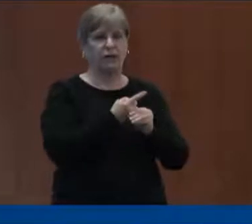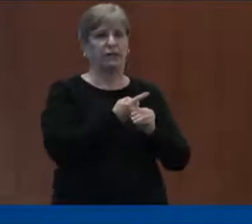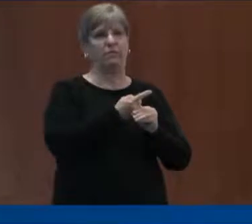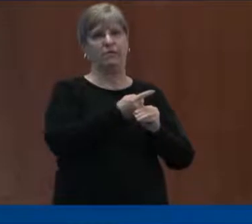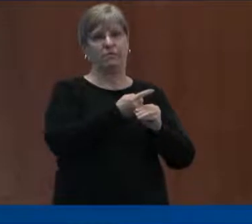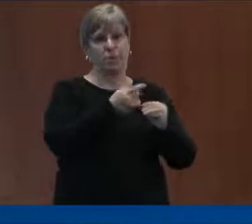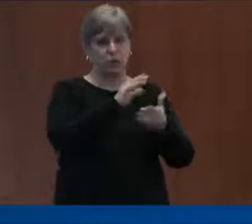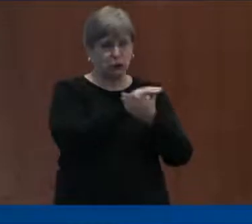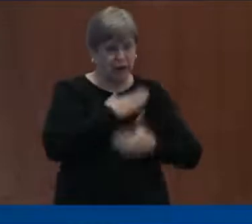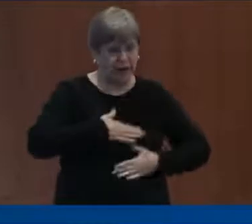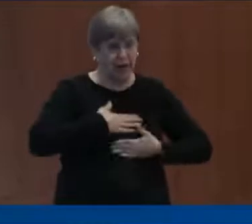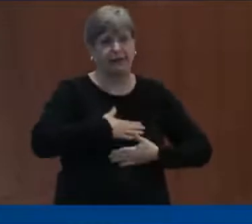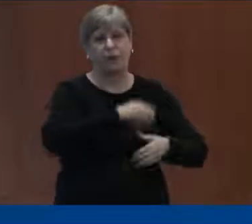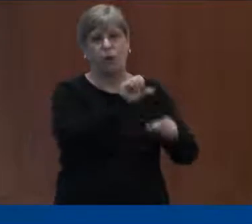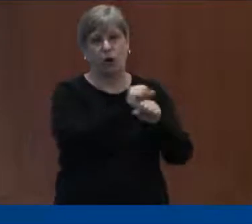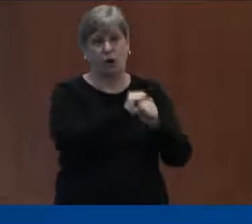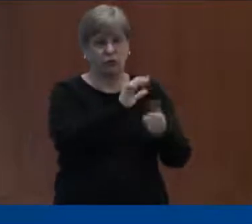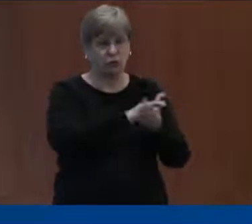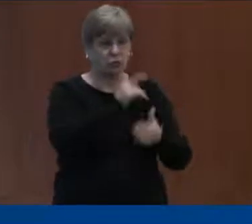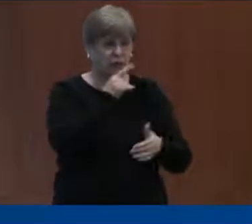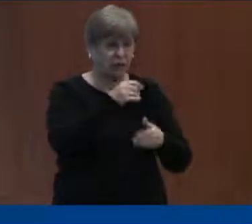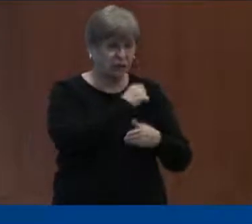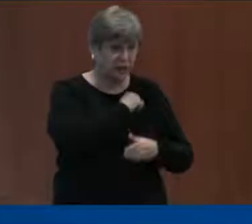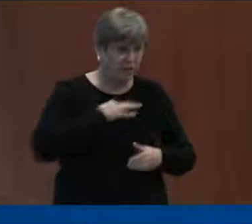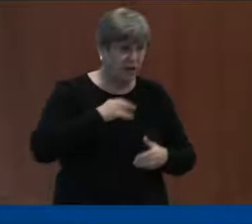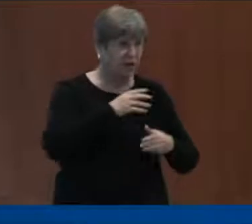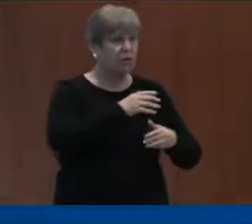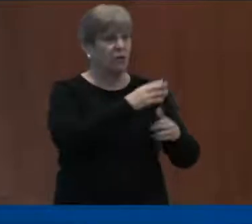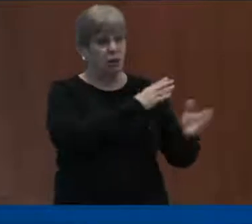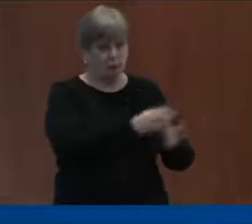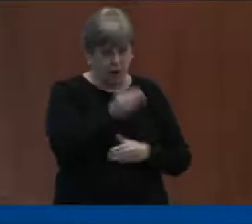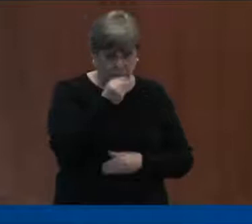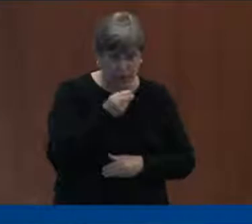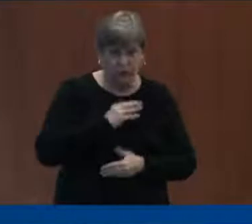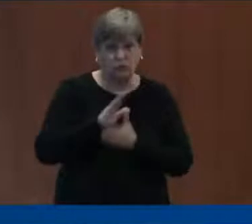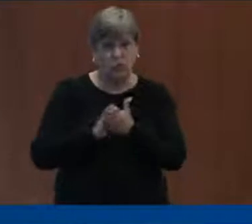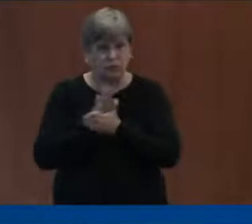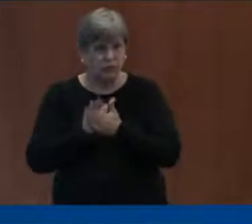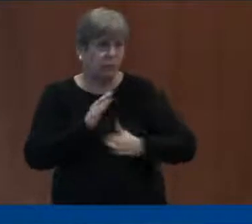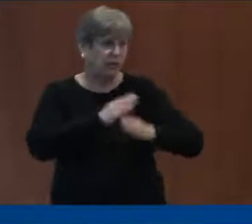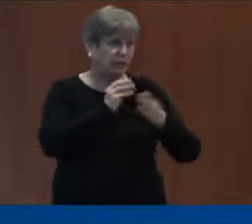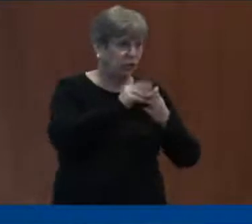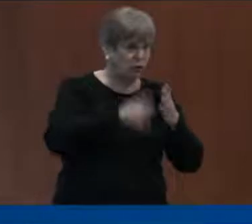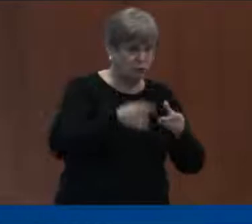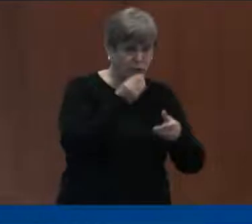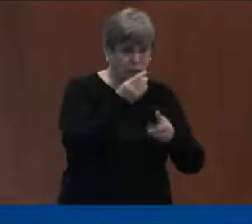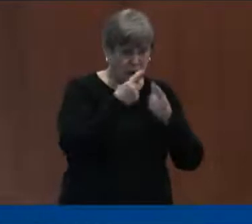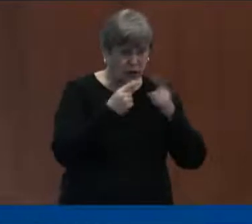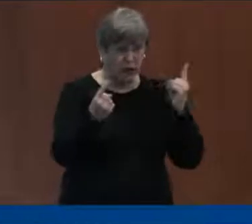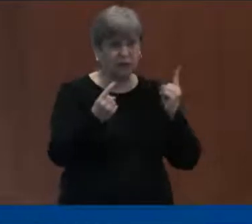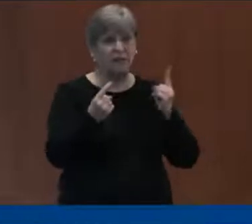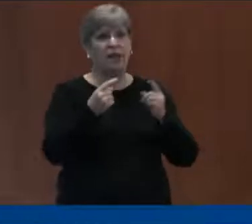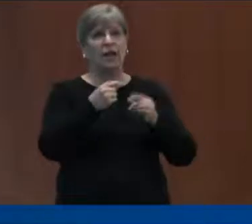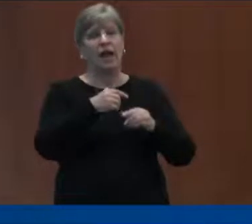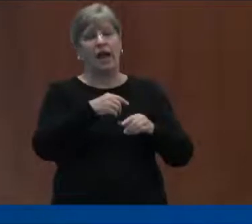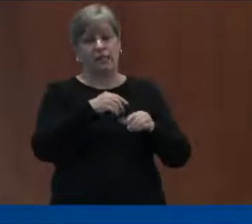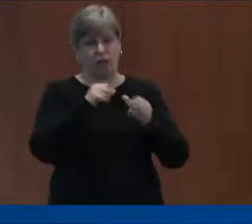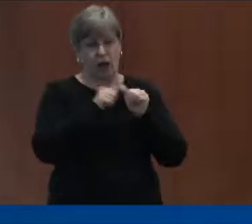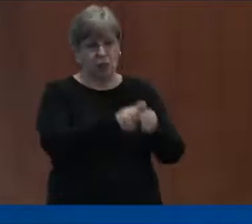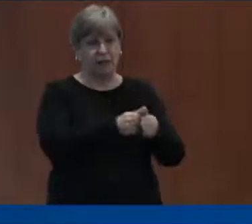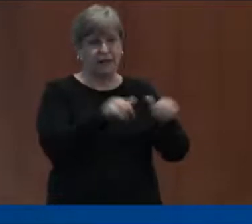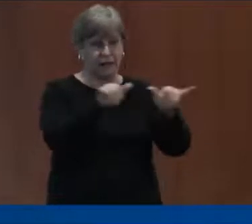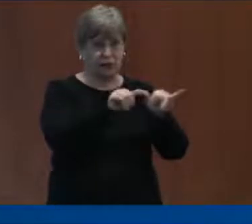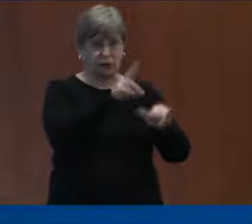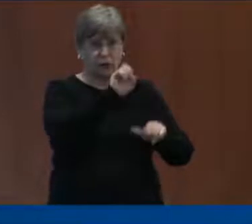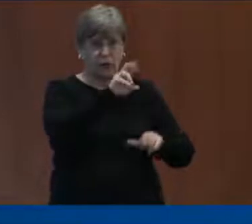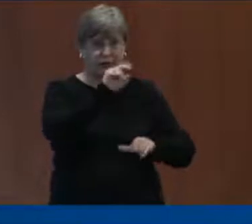staff. From preparing meals to washing dishes, protecting students with food allergies, and dealing with USDA program compliance standards, school